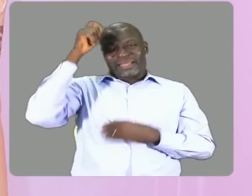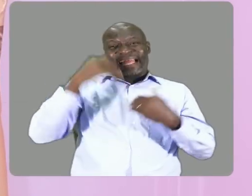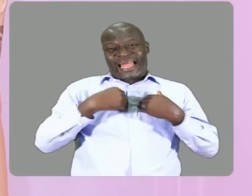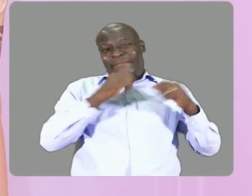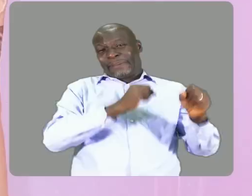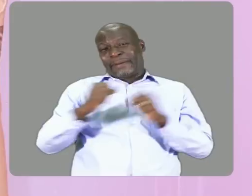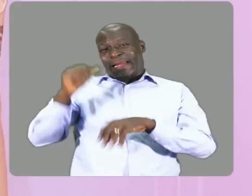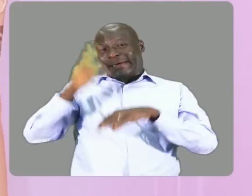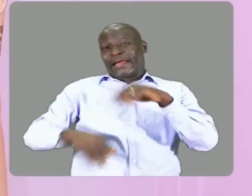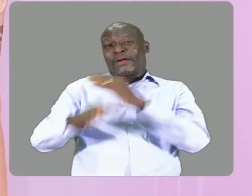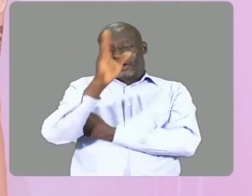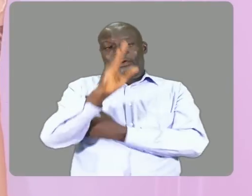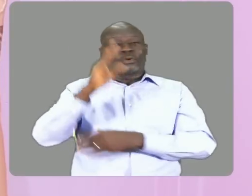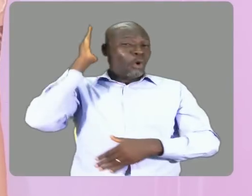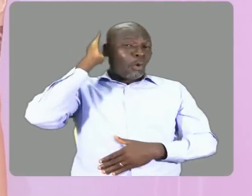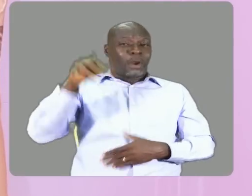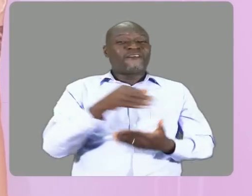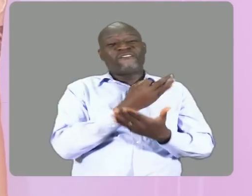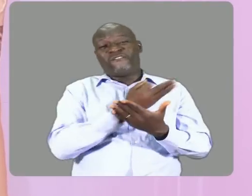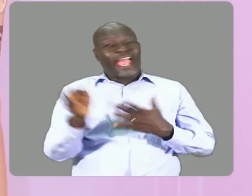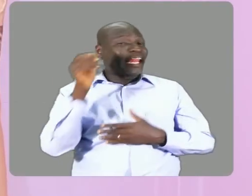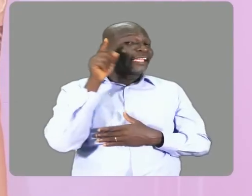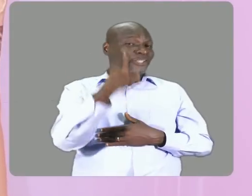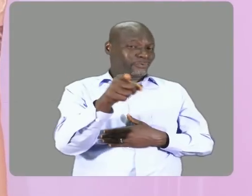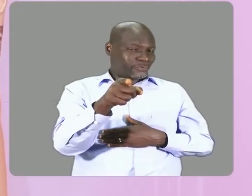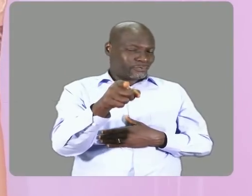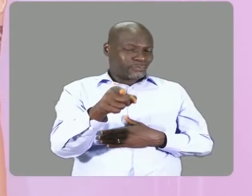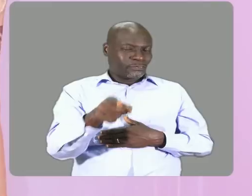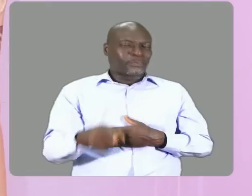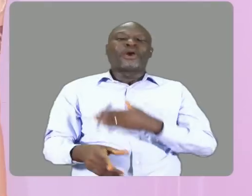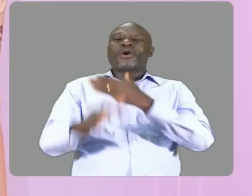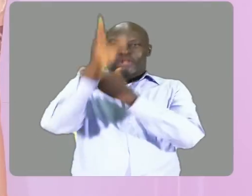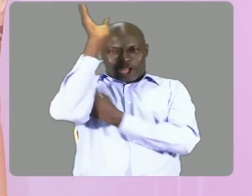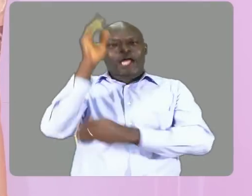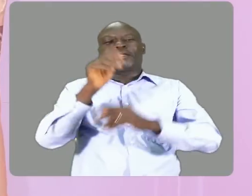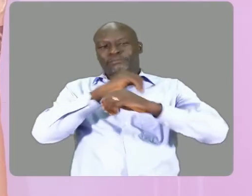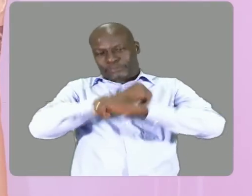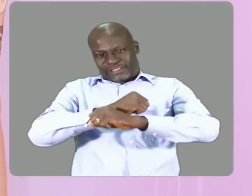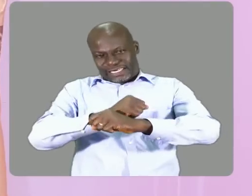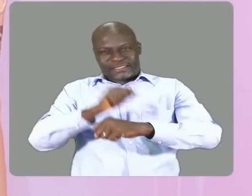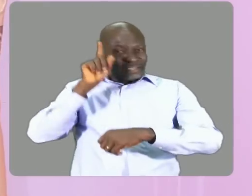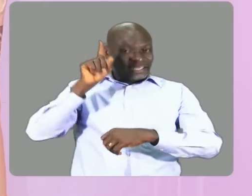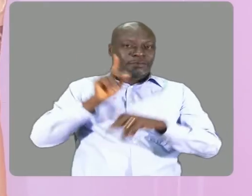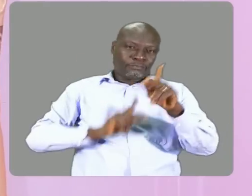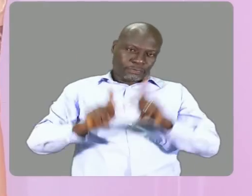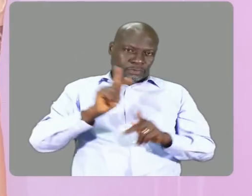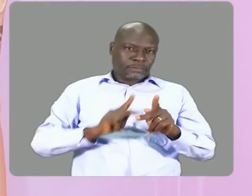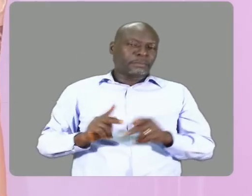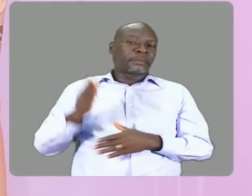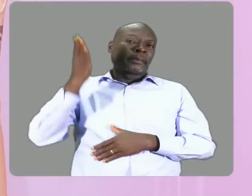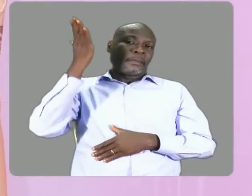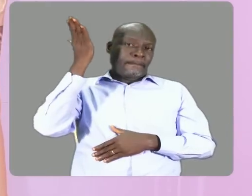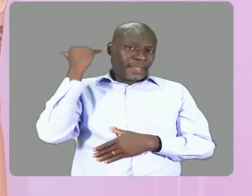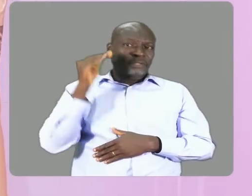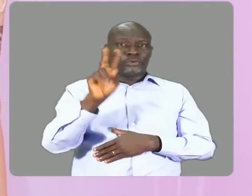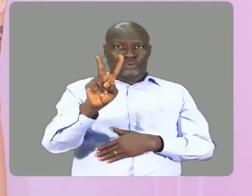unya onyame ebo ne nkrofo ho ban me da popa a wuti ame na wotwe mienu a etwe mu no